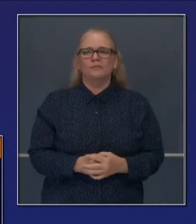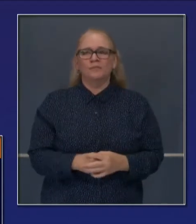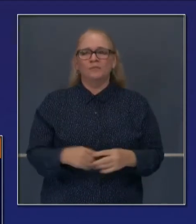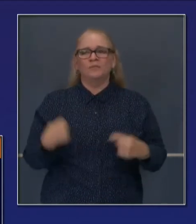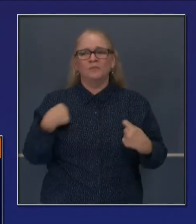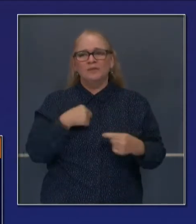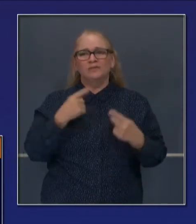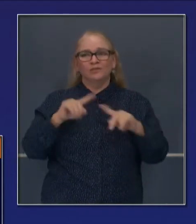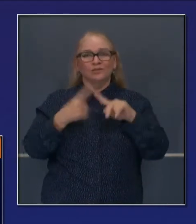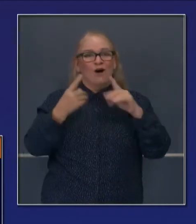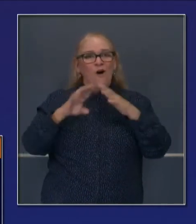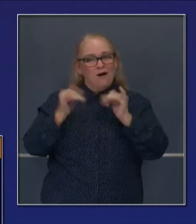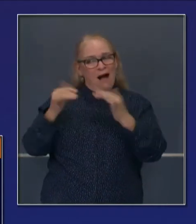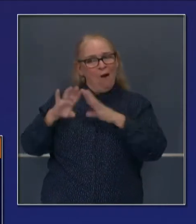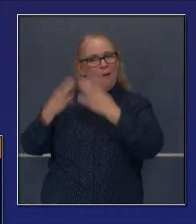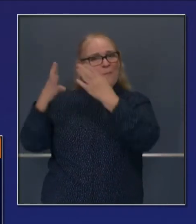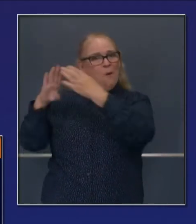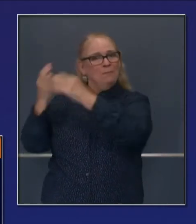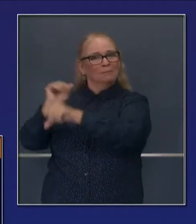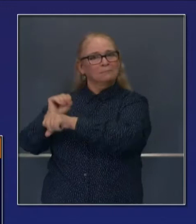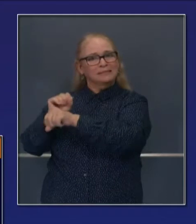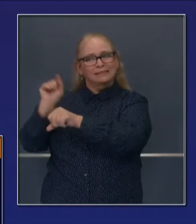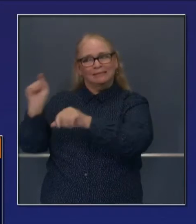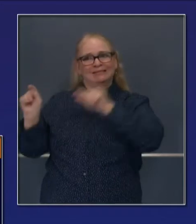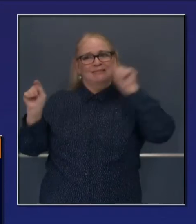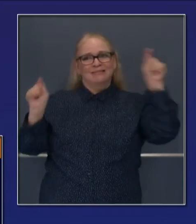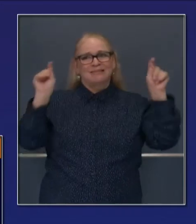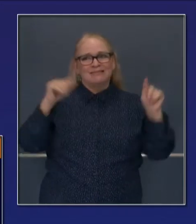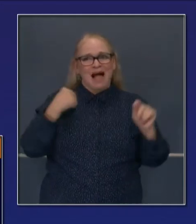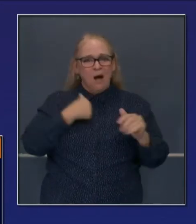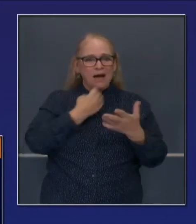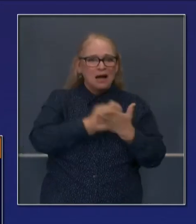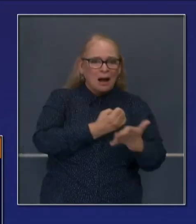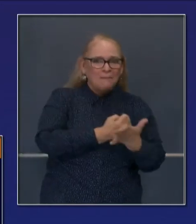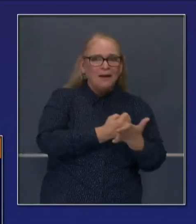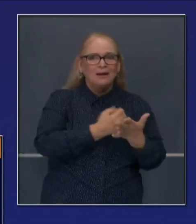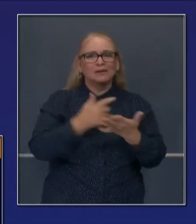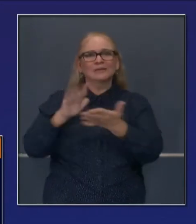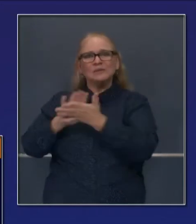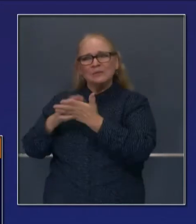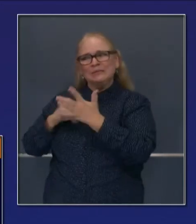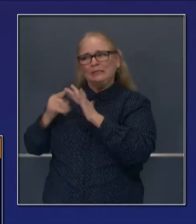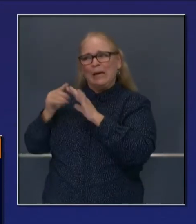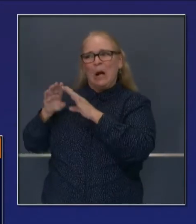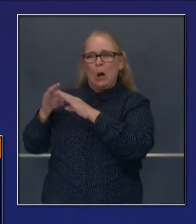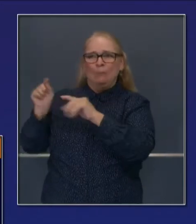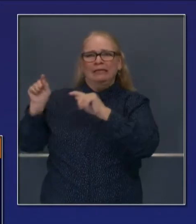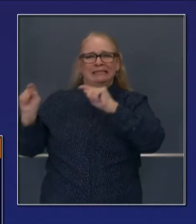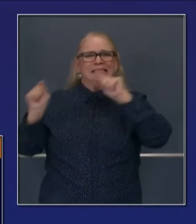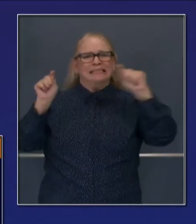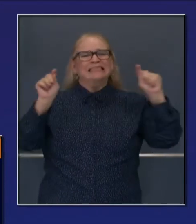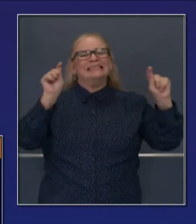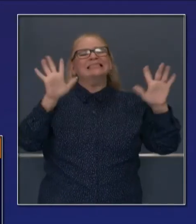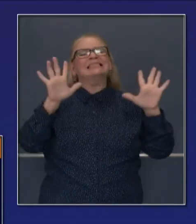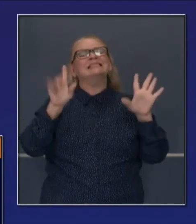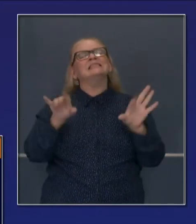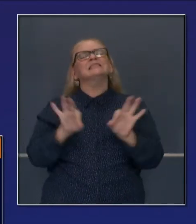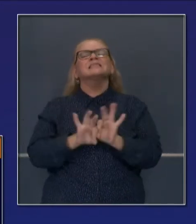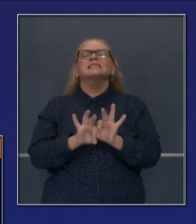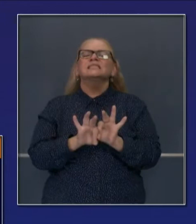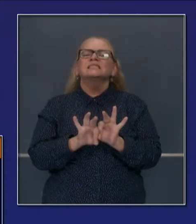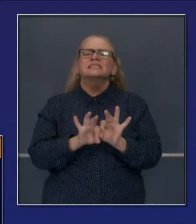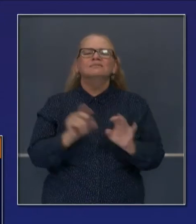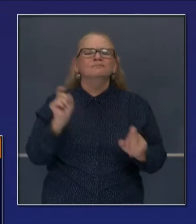of our economy, as we begin to open up our schools here in the state of California, invariably we have to step up